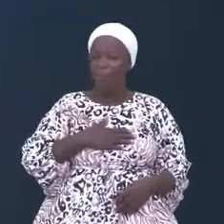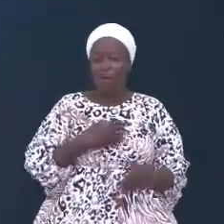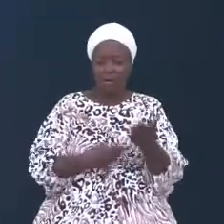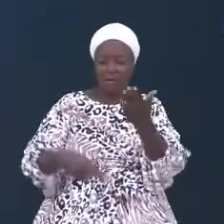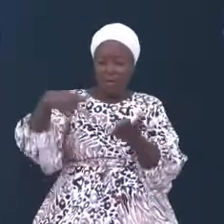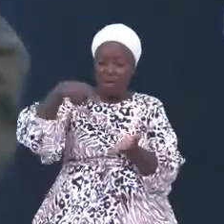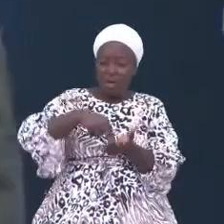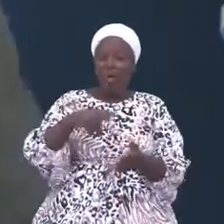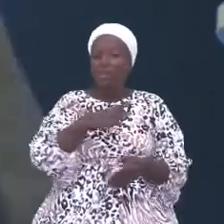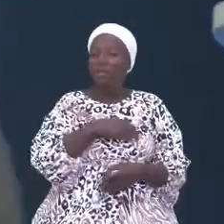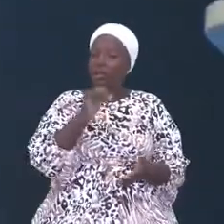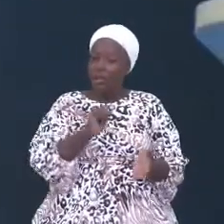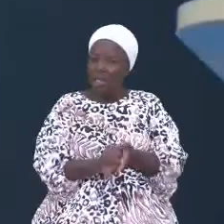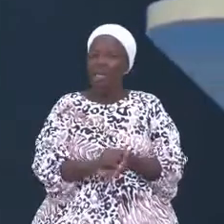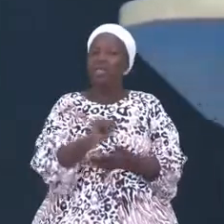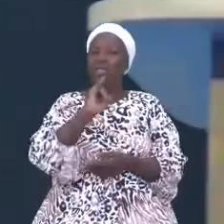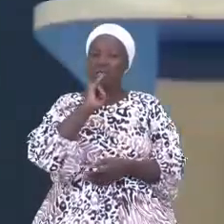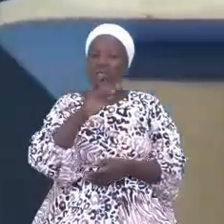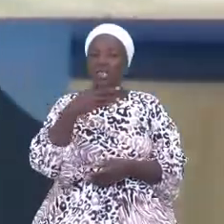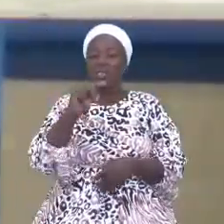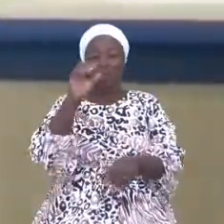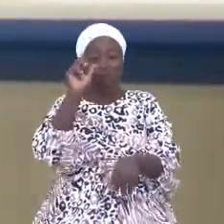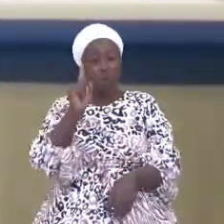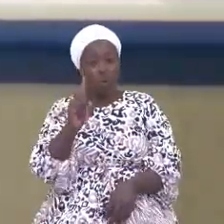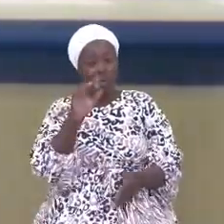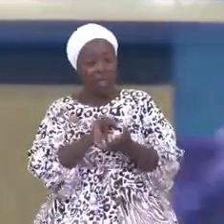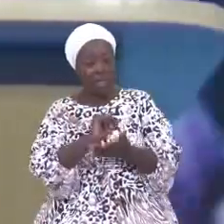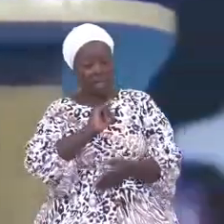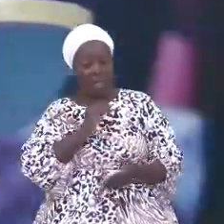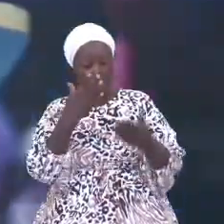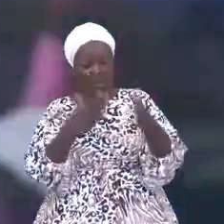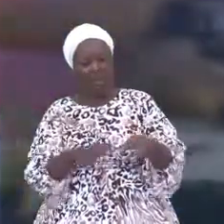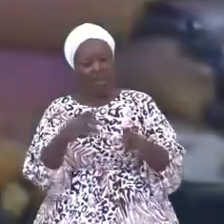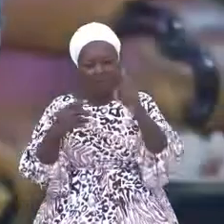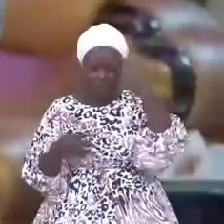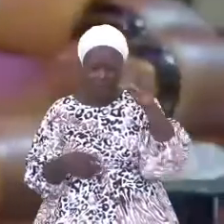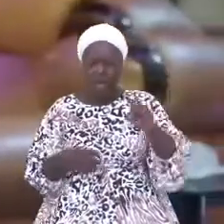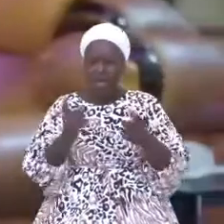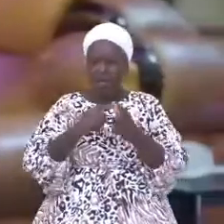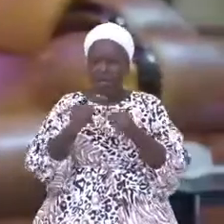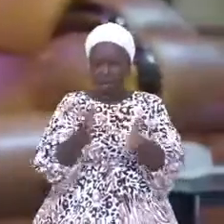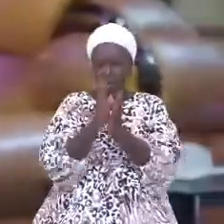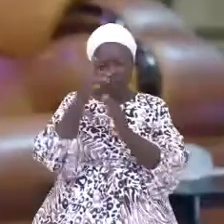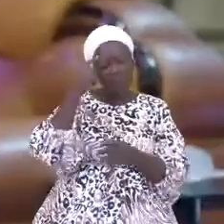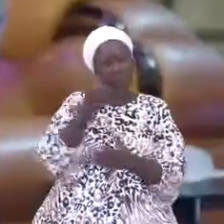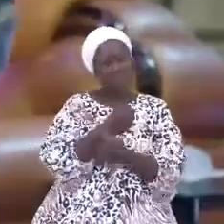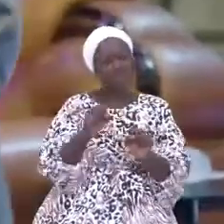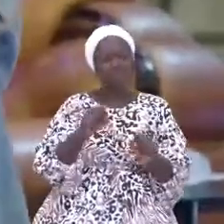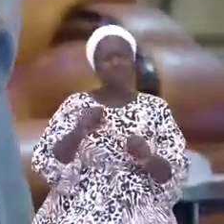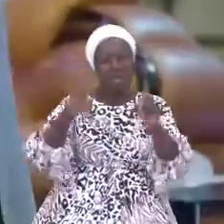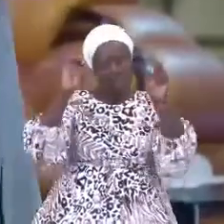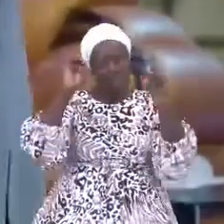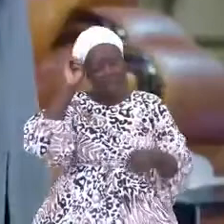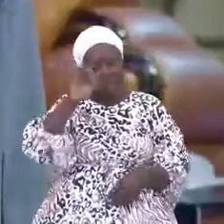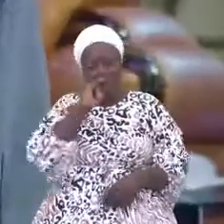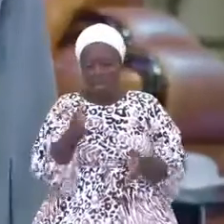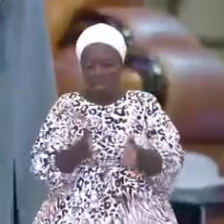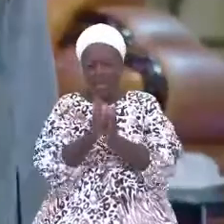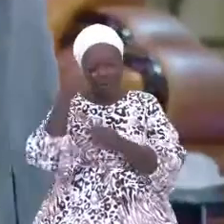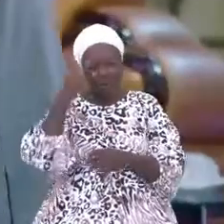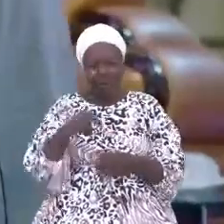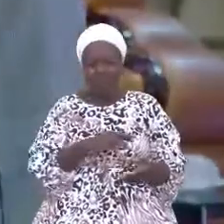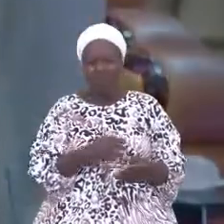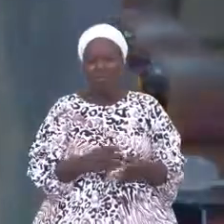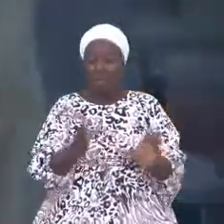resurrection. That is the one I died for. He's asking for salvation. He's asking for recovery. He's asking